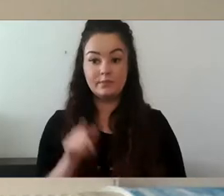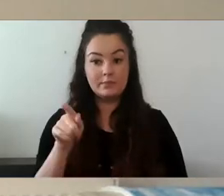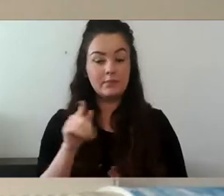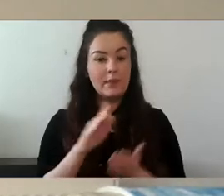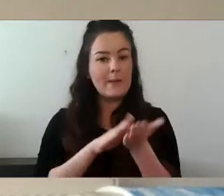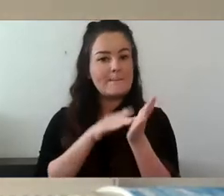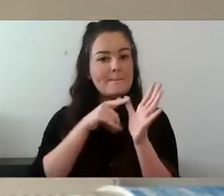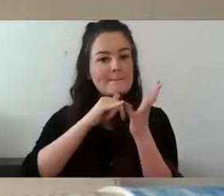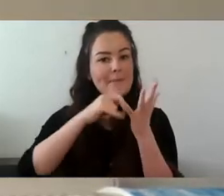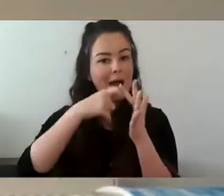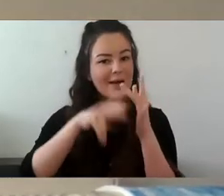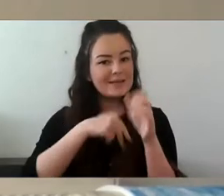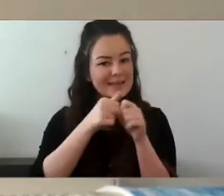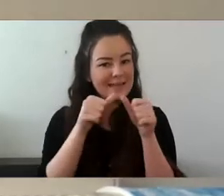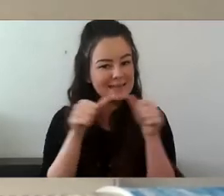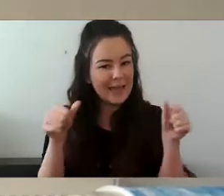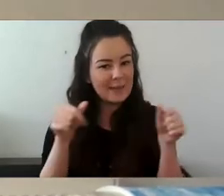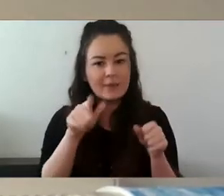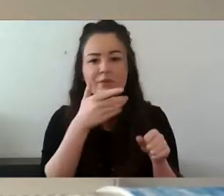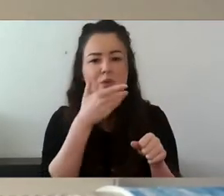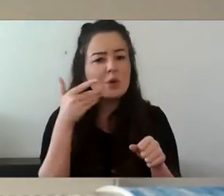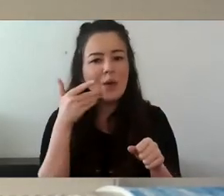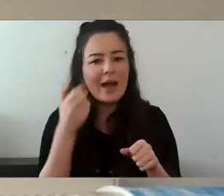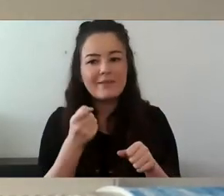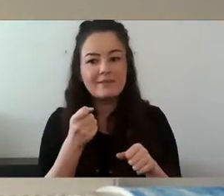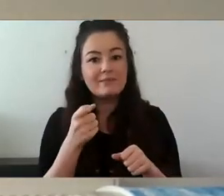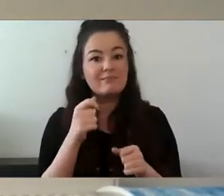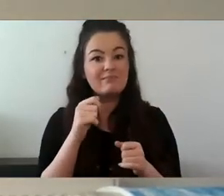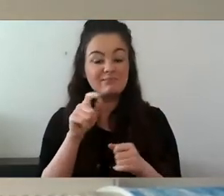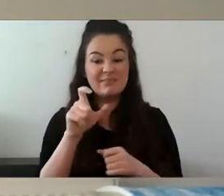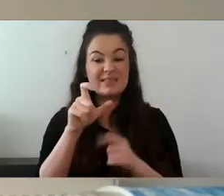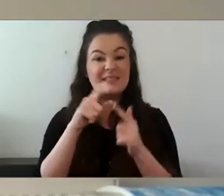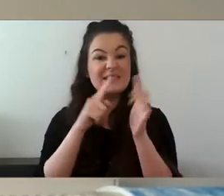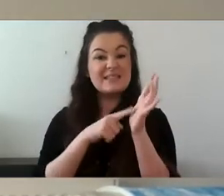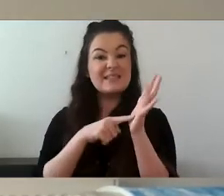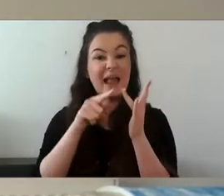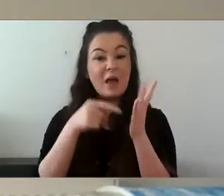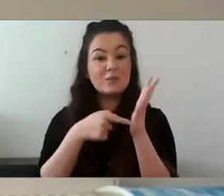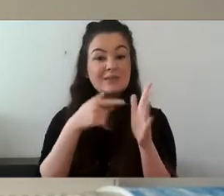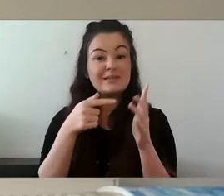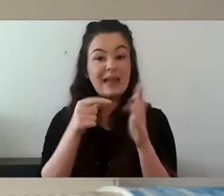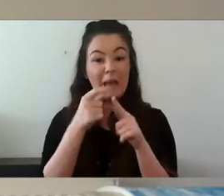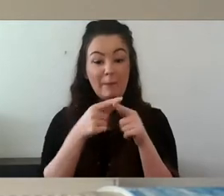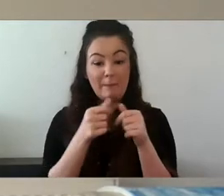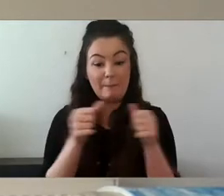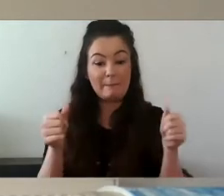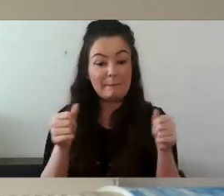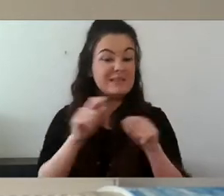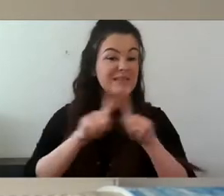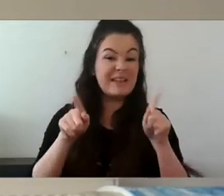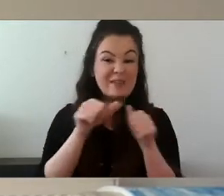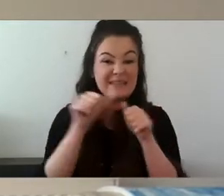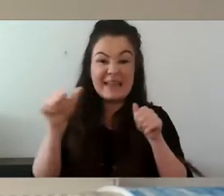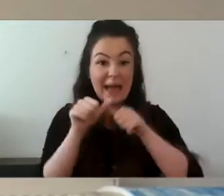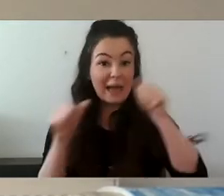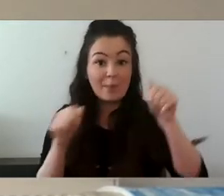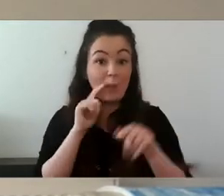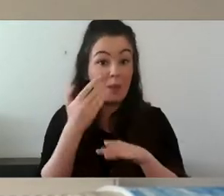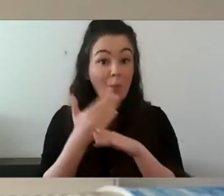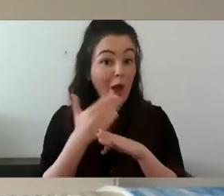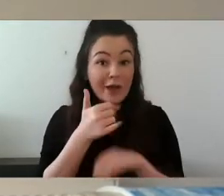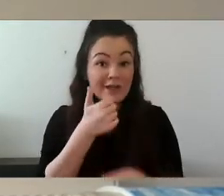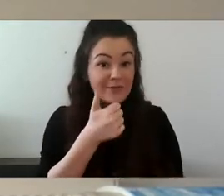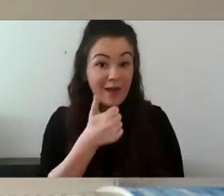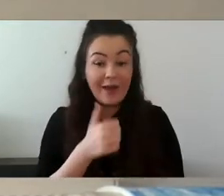Some masking tape. If you don't have masking tape, sellotape, or different types of tape will